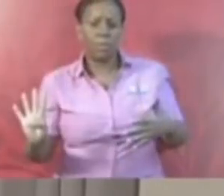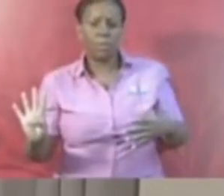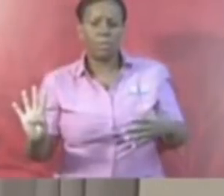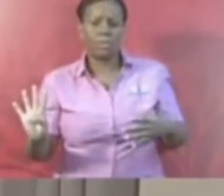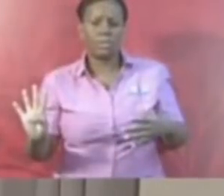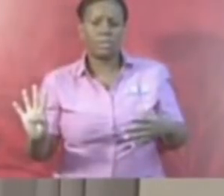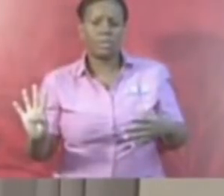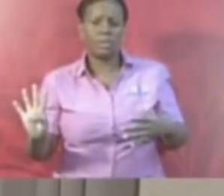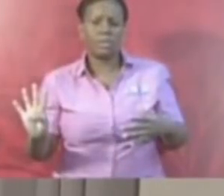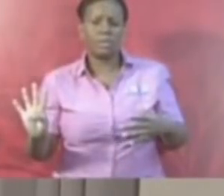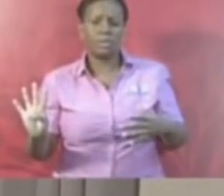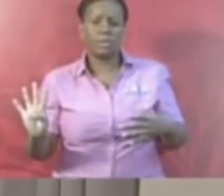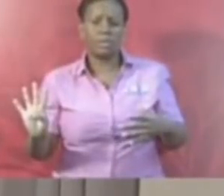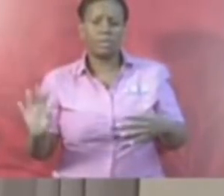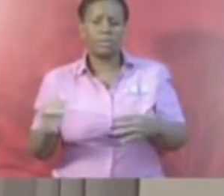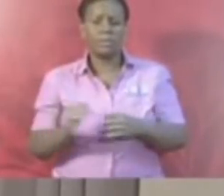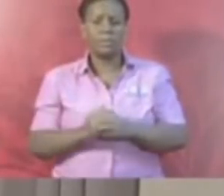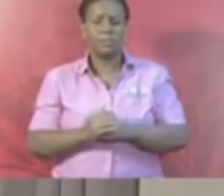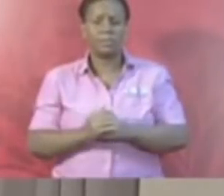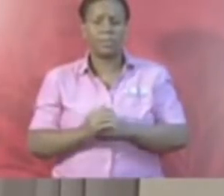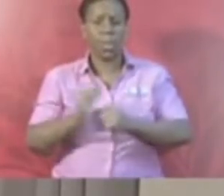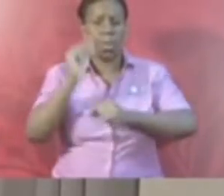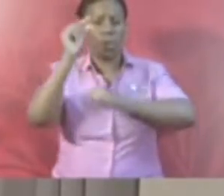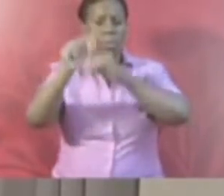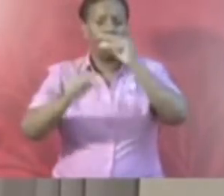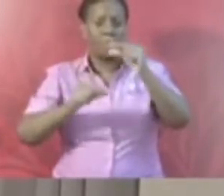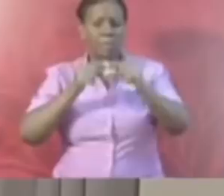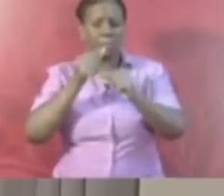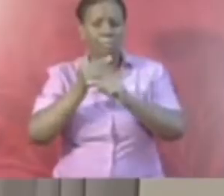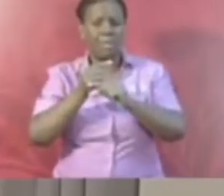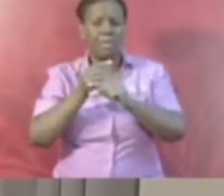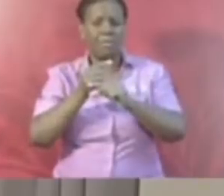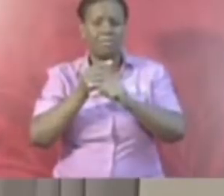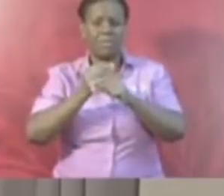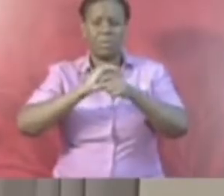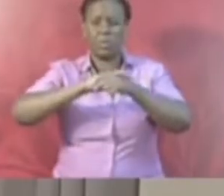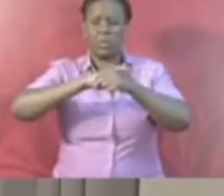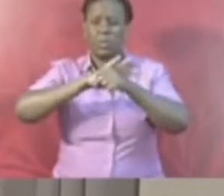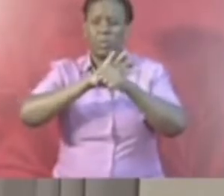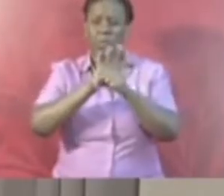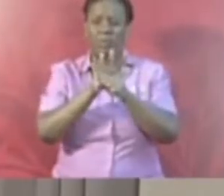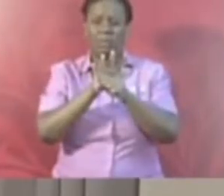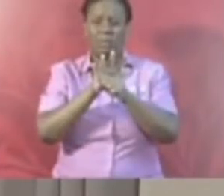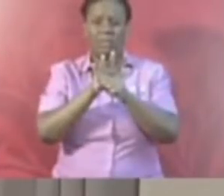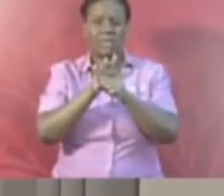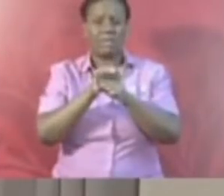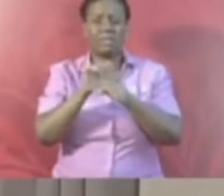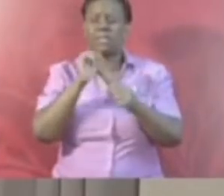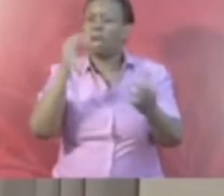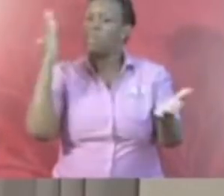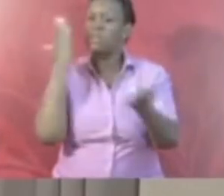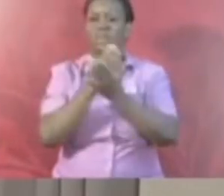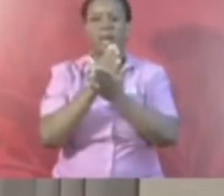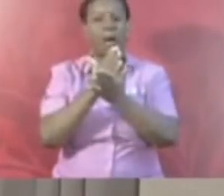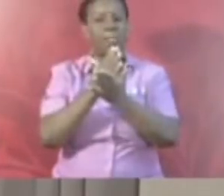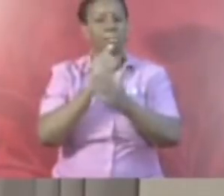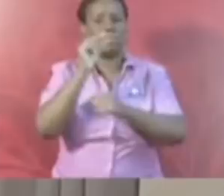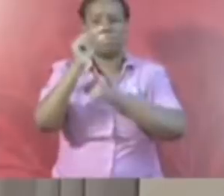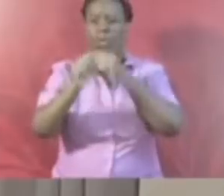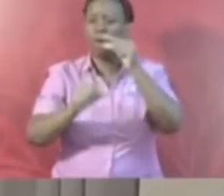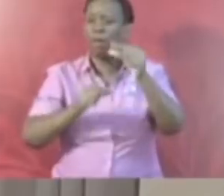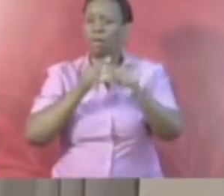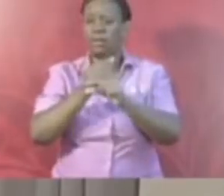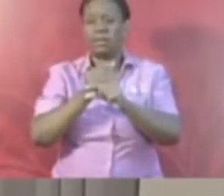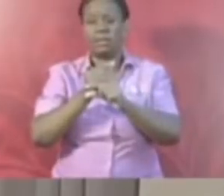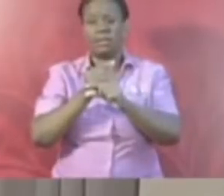positive. So globally, the pandemic is showing no signs of slowing down. The 3 points that I